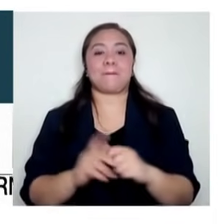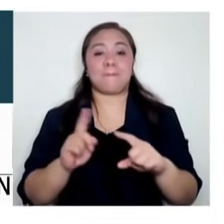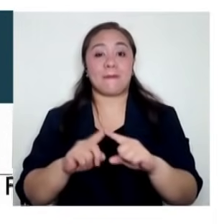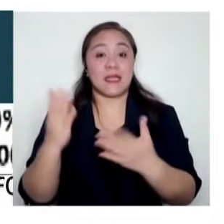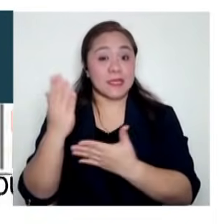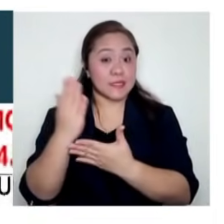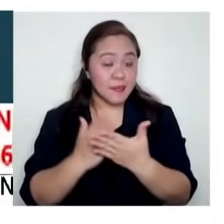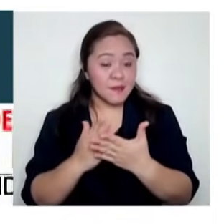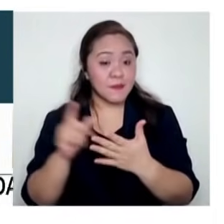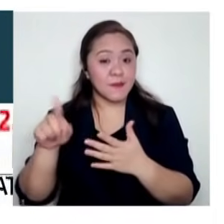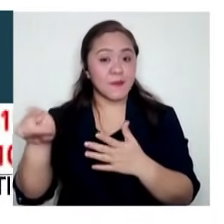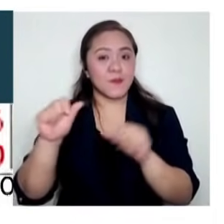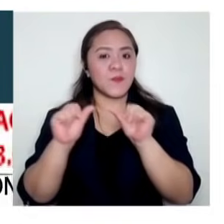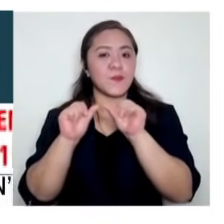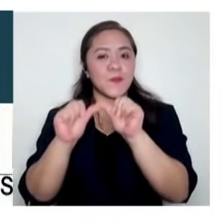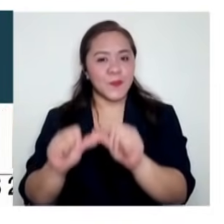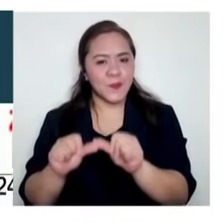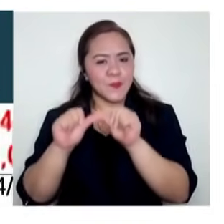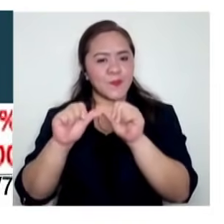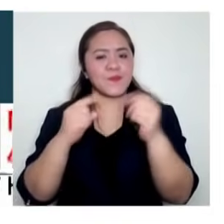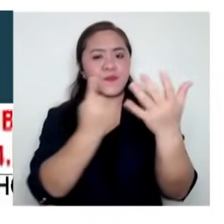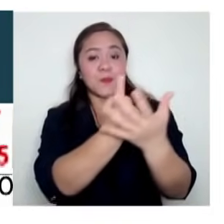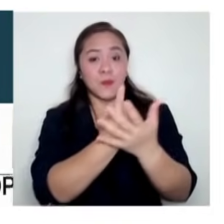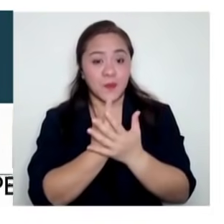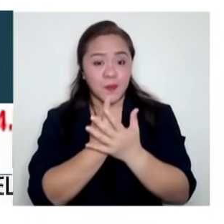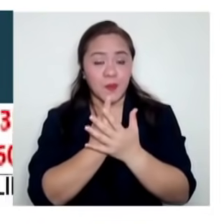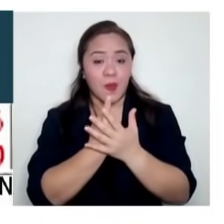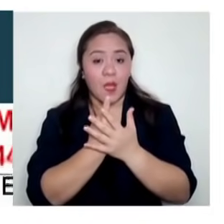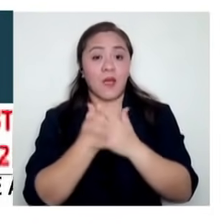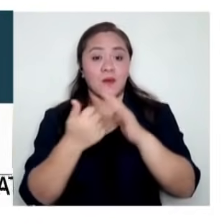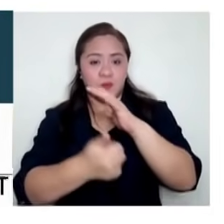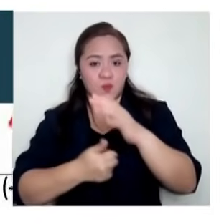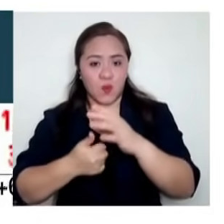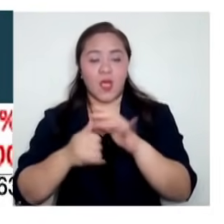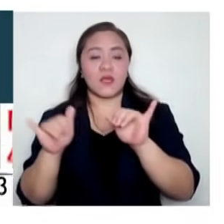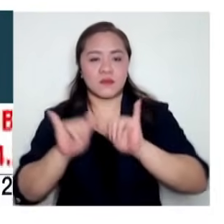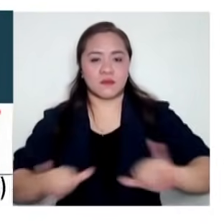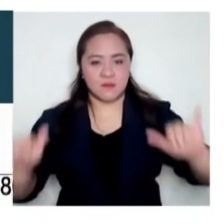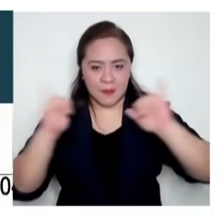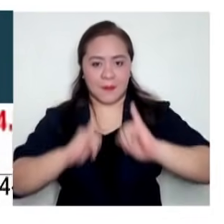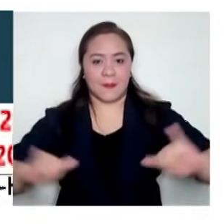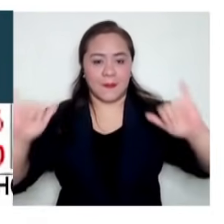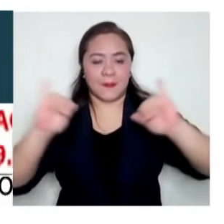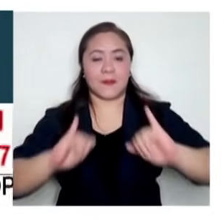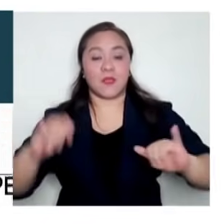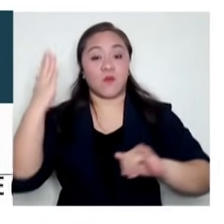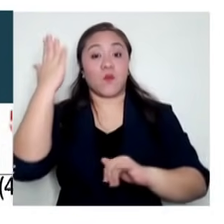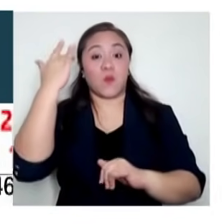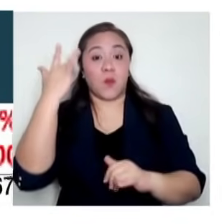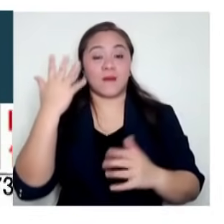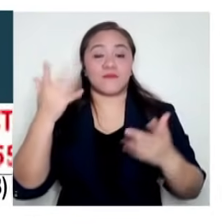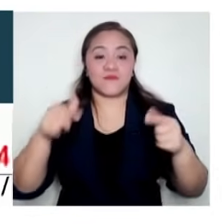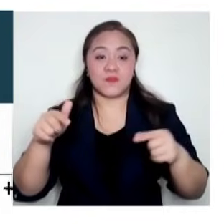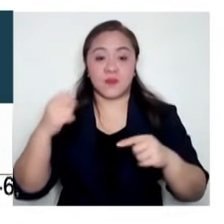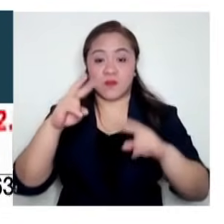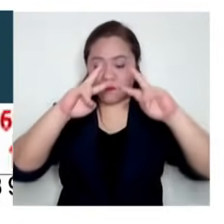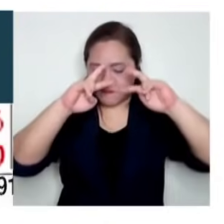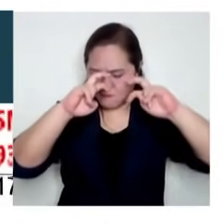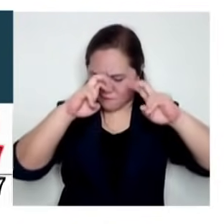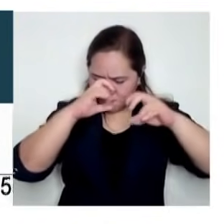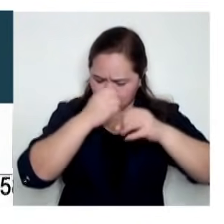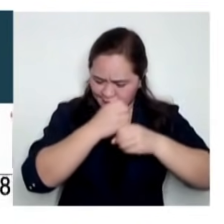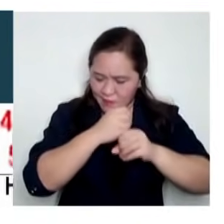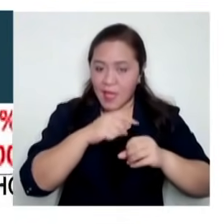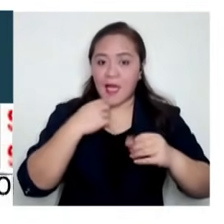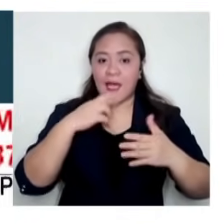are still continuing their isolation. So meaning they are still in the isolation facility because when the genome sequencing results were